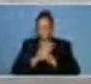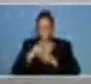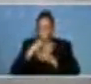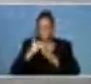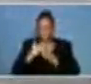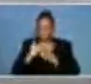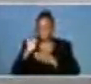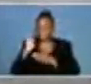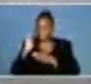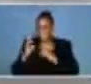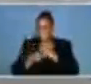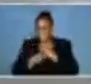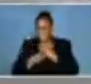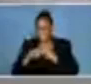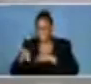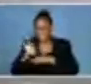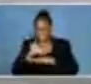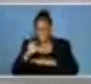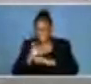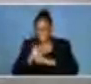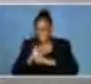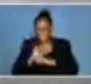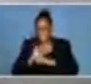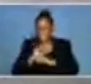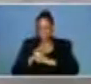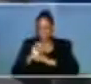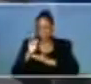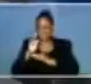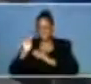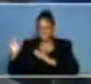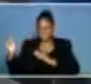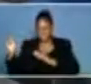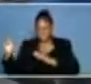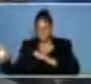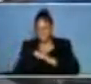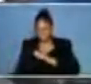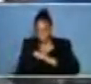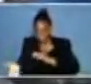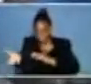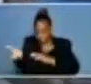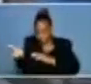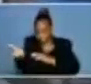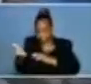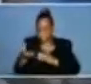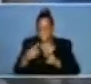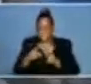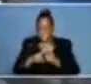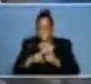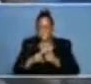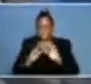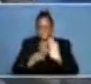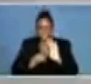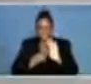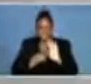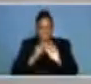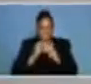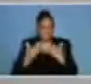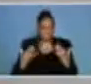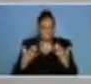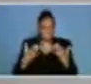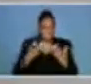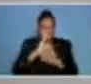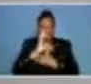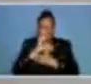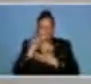Bankers Field Softball Stadium, which will host fast-pitch softball. With work already well underway, it seems as if everything will be in